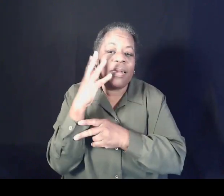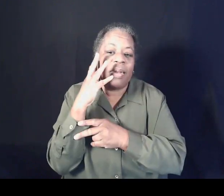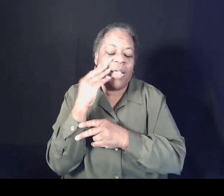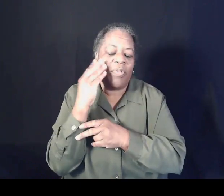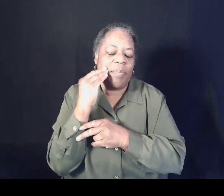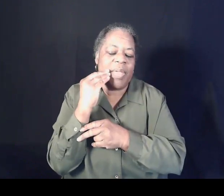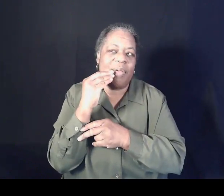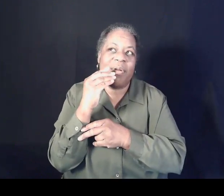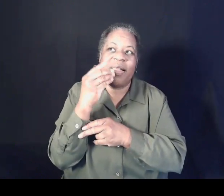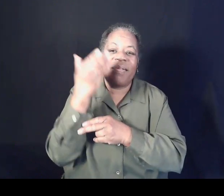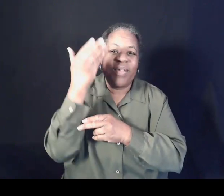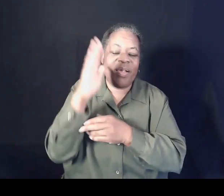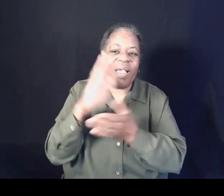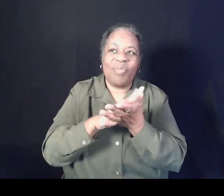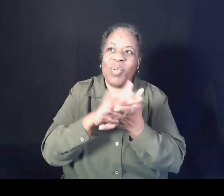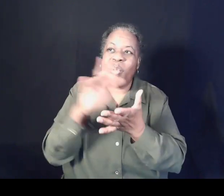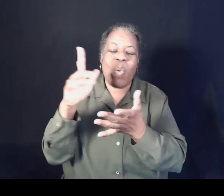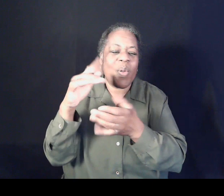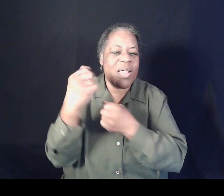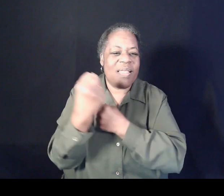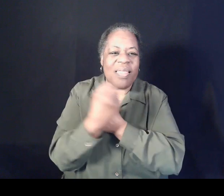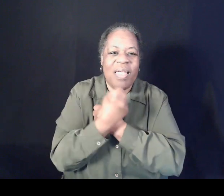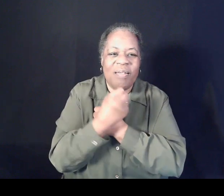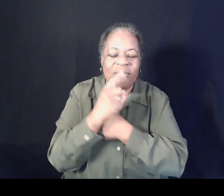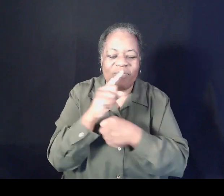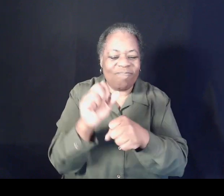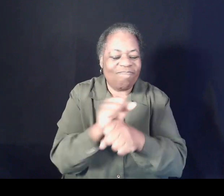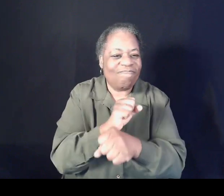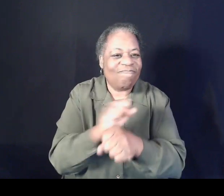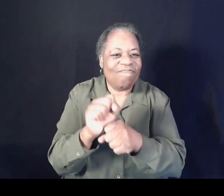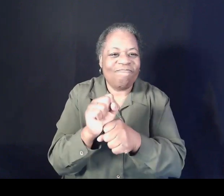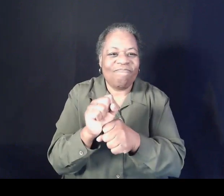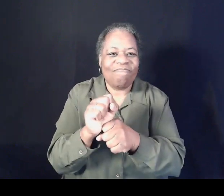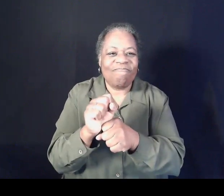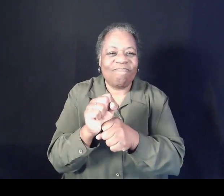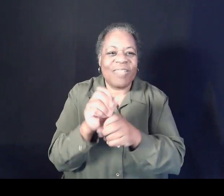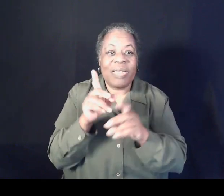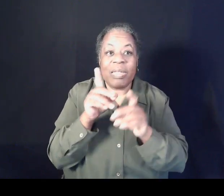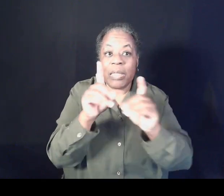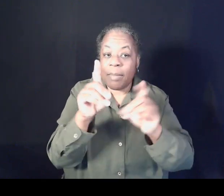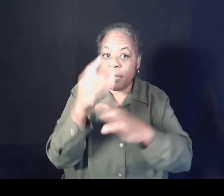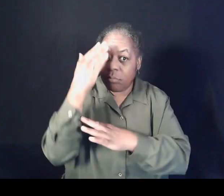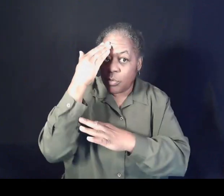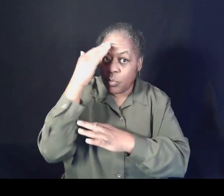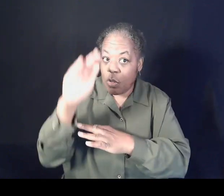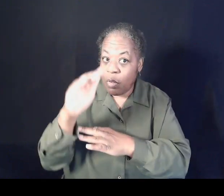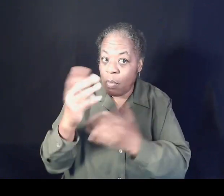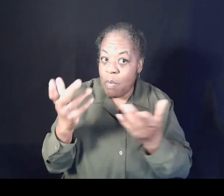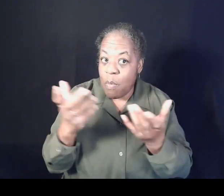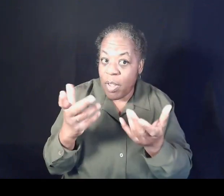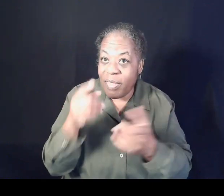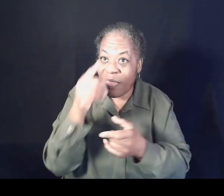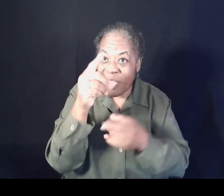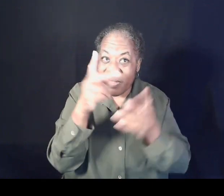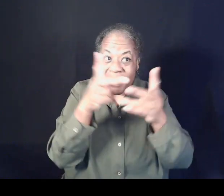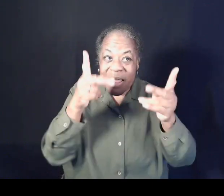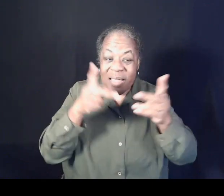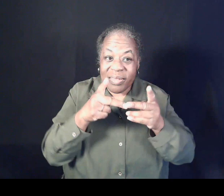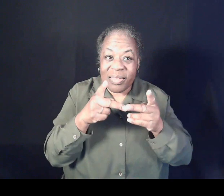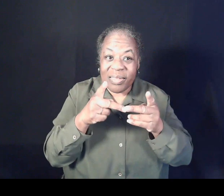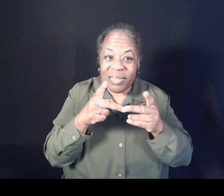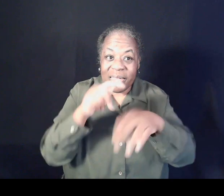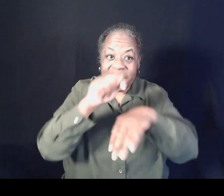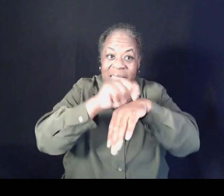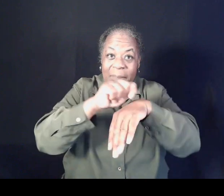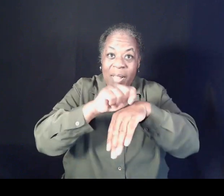to experience God's love. What the disciples also do not know is that this is the same place, that the same